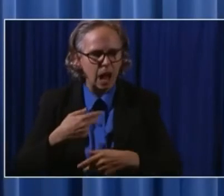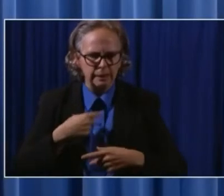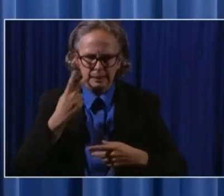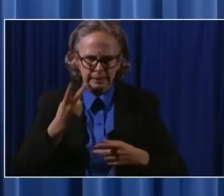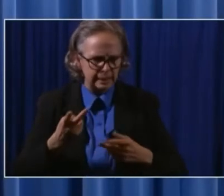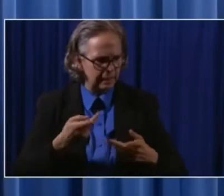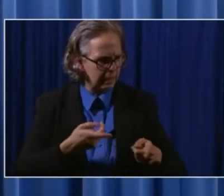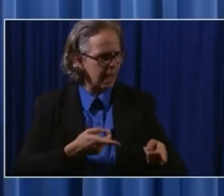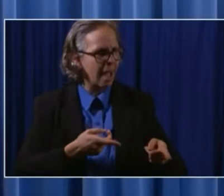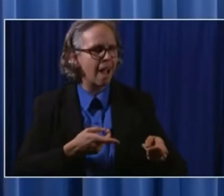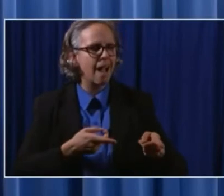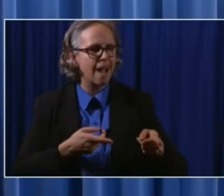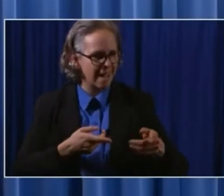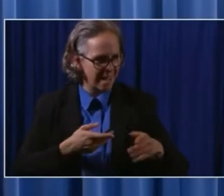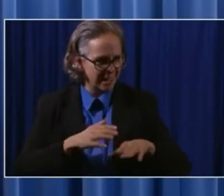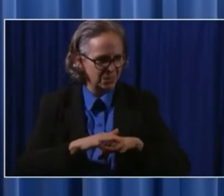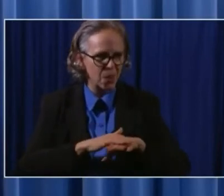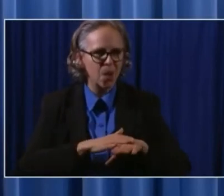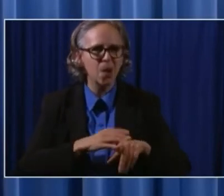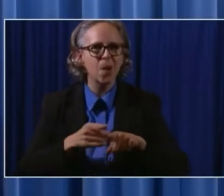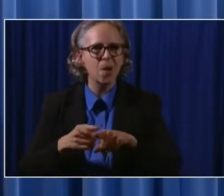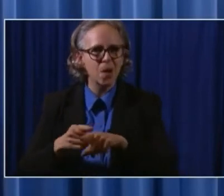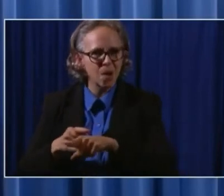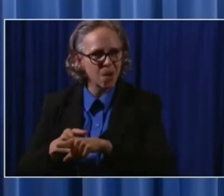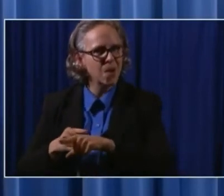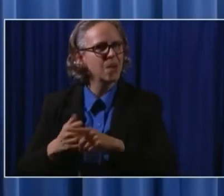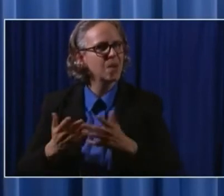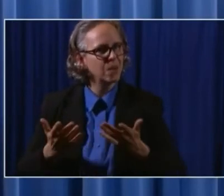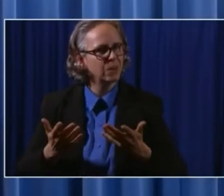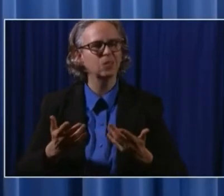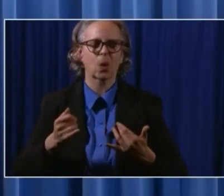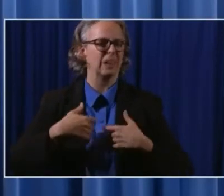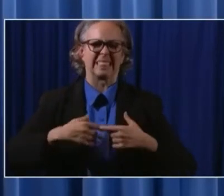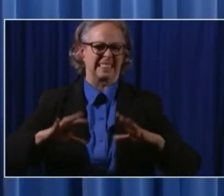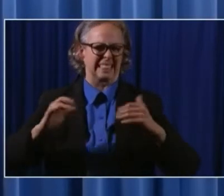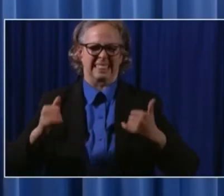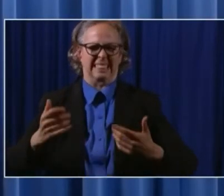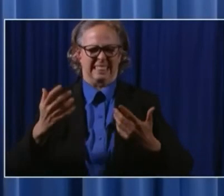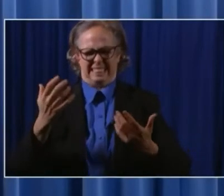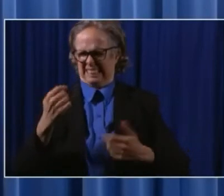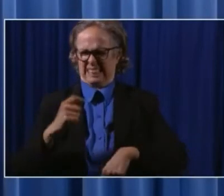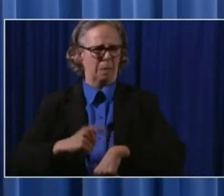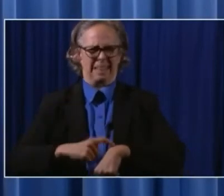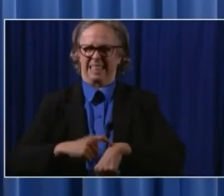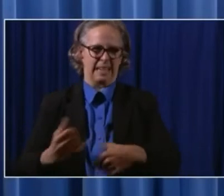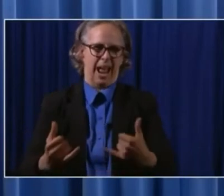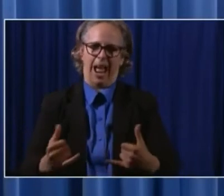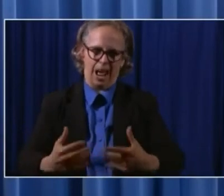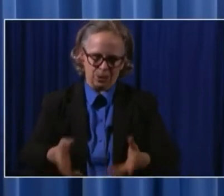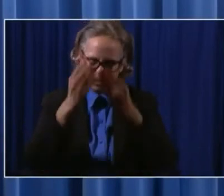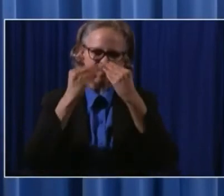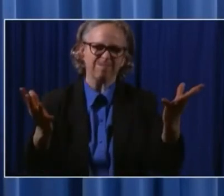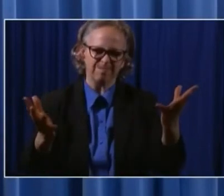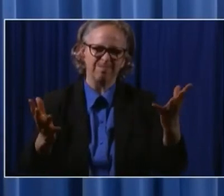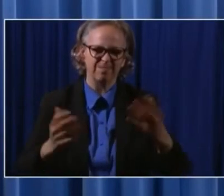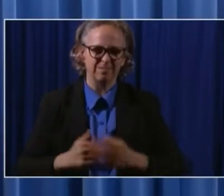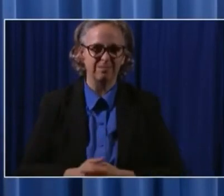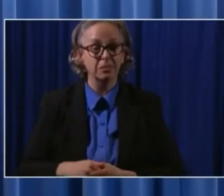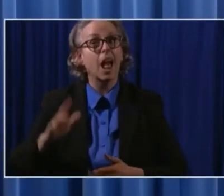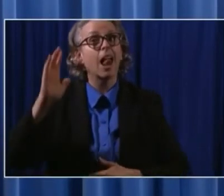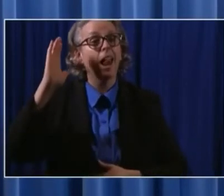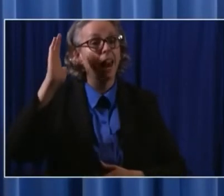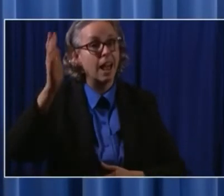together, it seemed that it was the right time to do it. I'll second guess myself later. Other people already are doing it